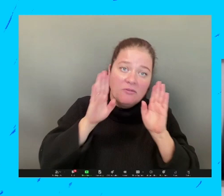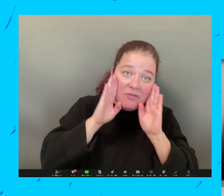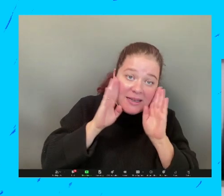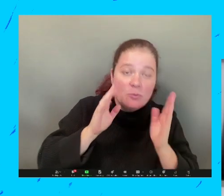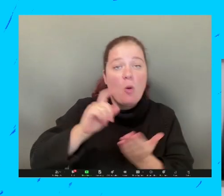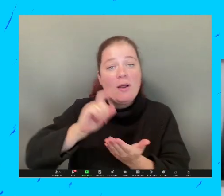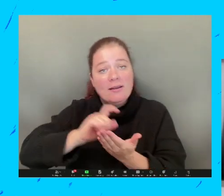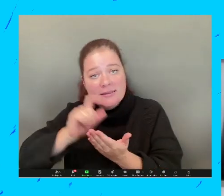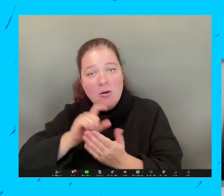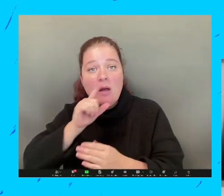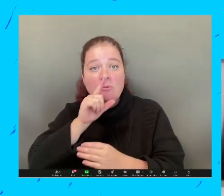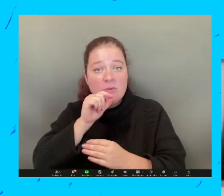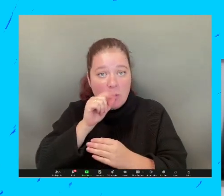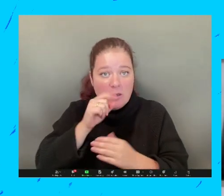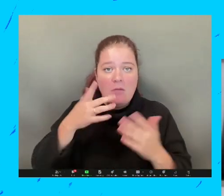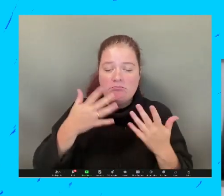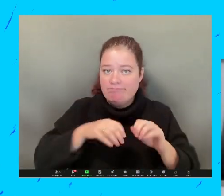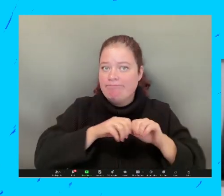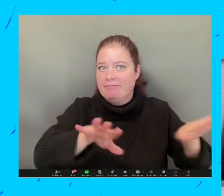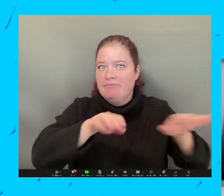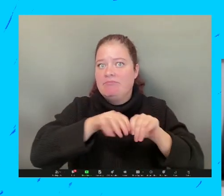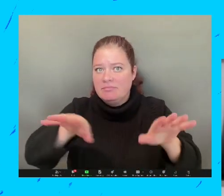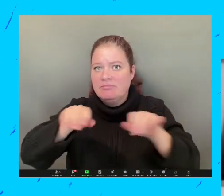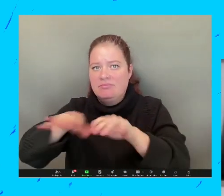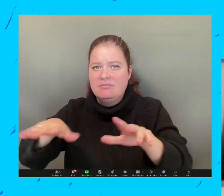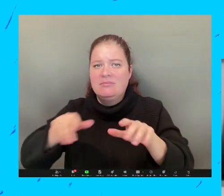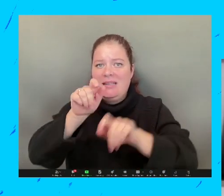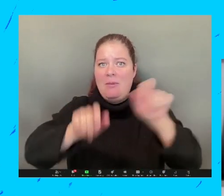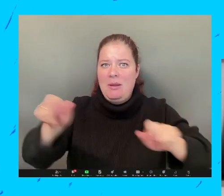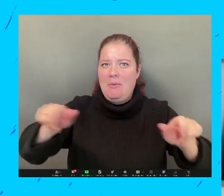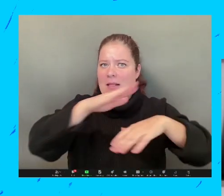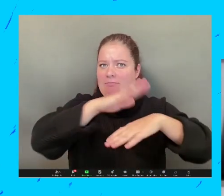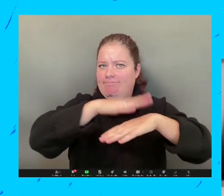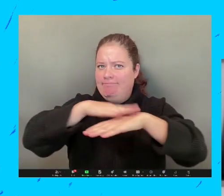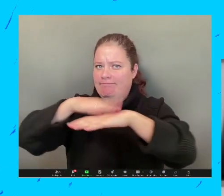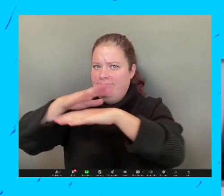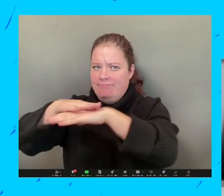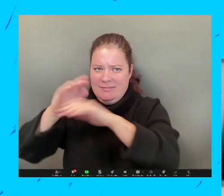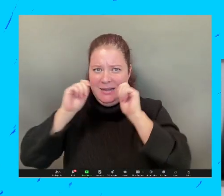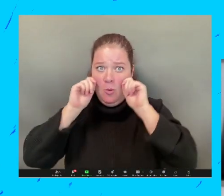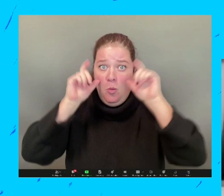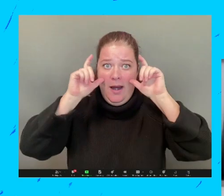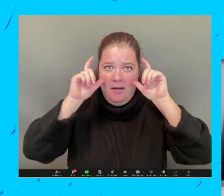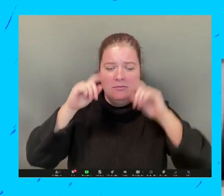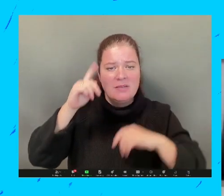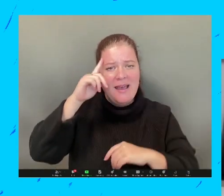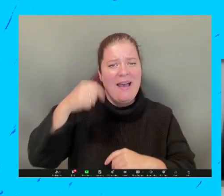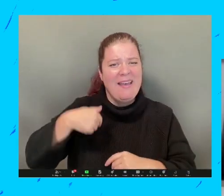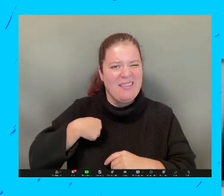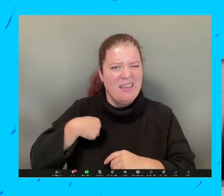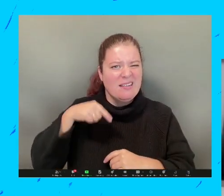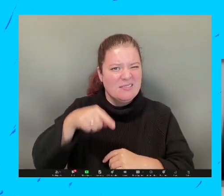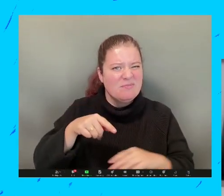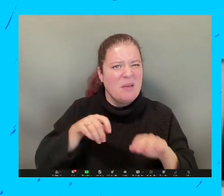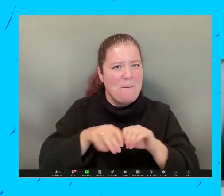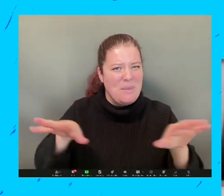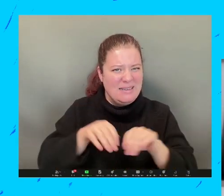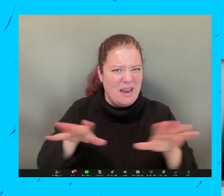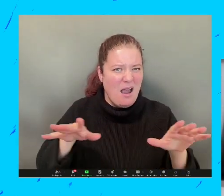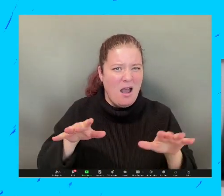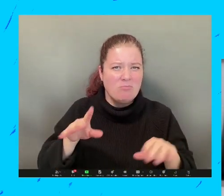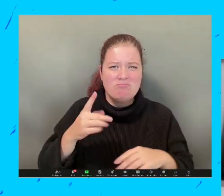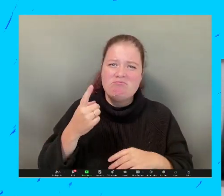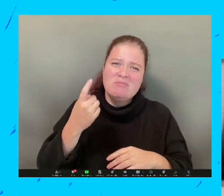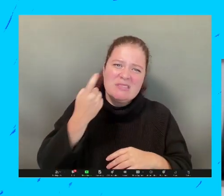also it can make or mar a certain topic. And I think CSE has been pushed by the media in a certain way